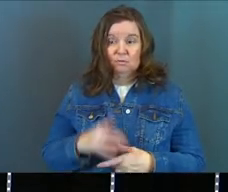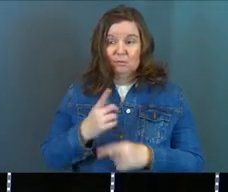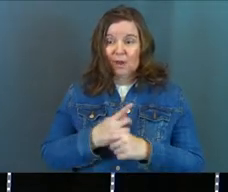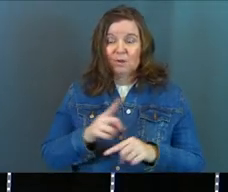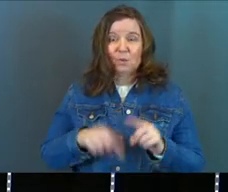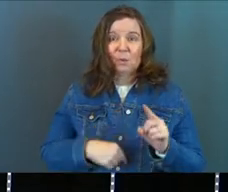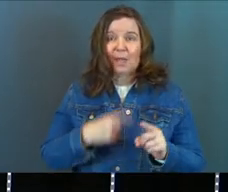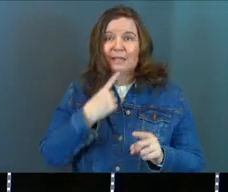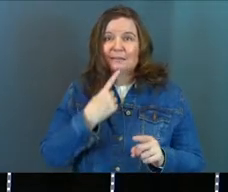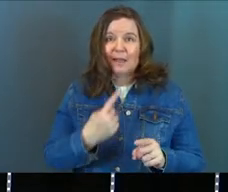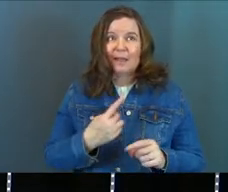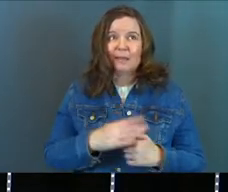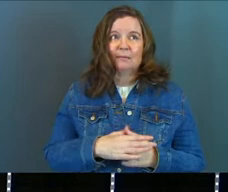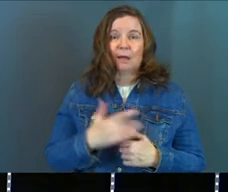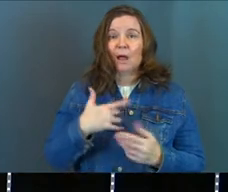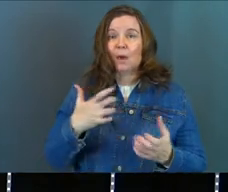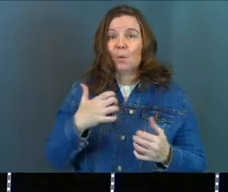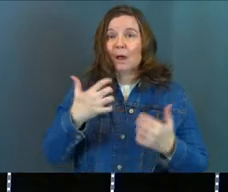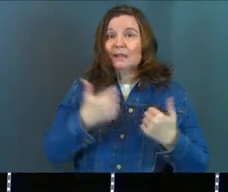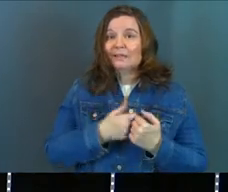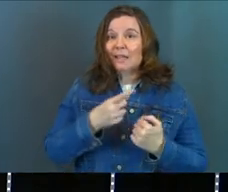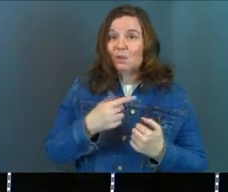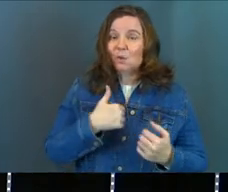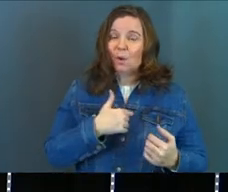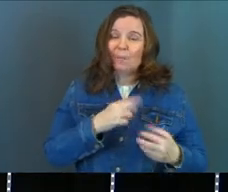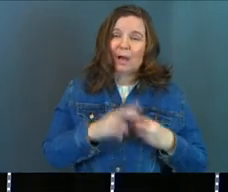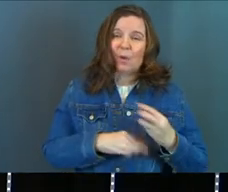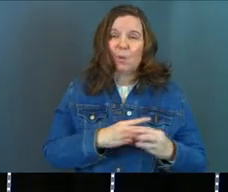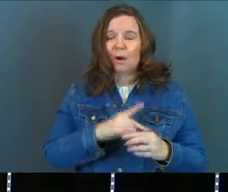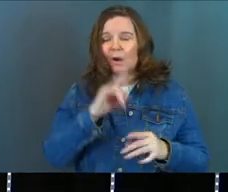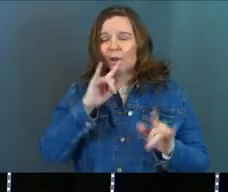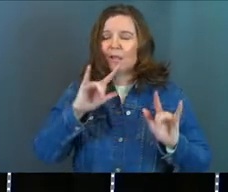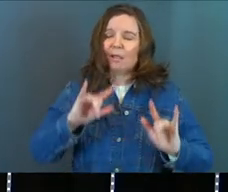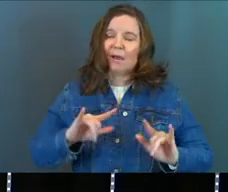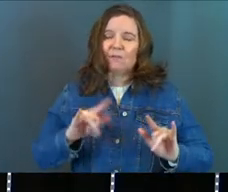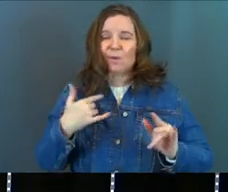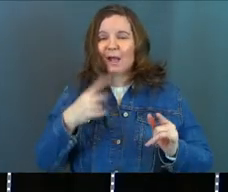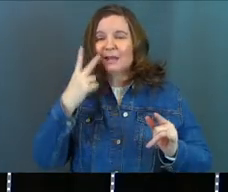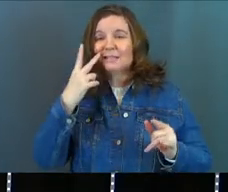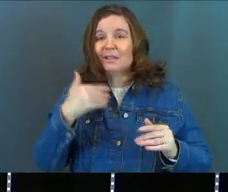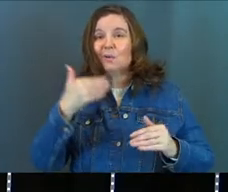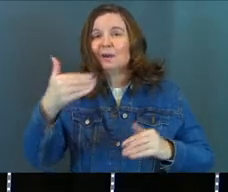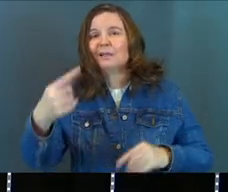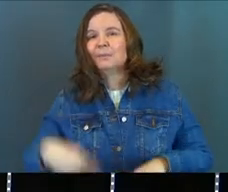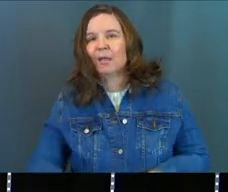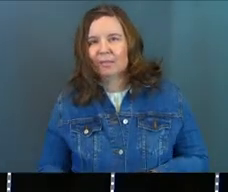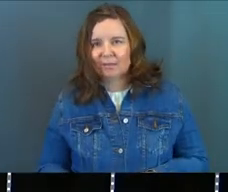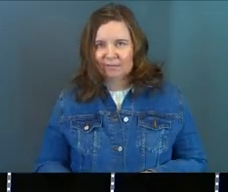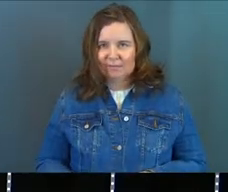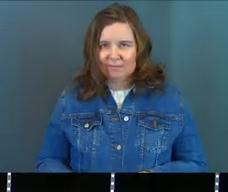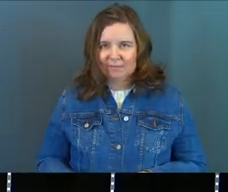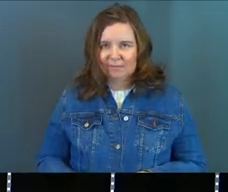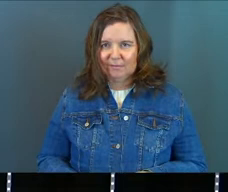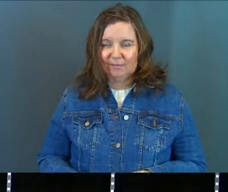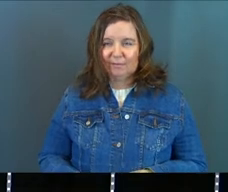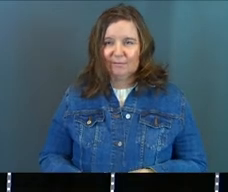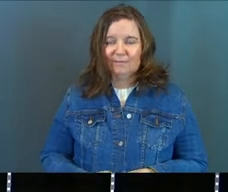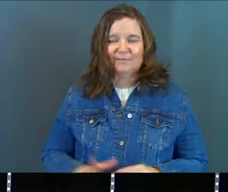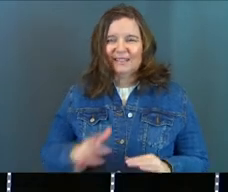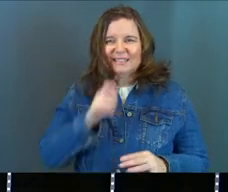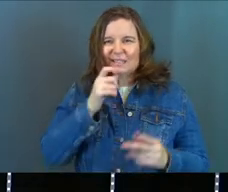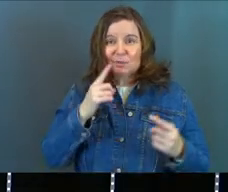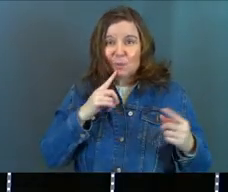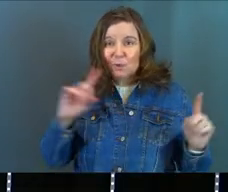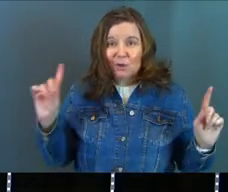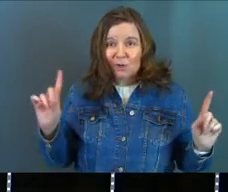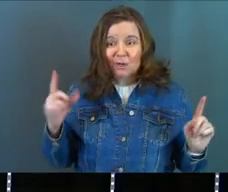Right? You can't say, I want to date you and you're my world and I love you. I'll see you next month. Like, that